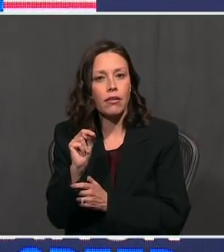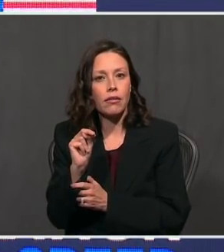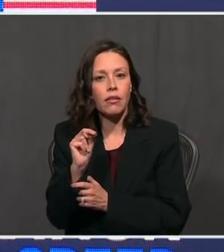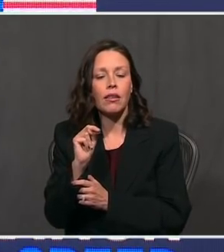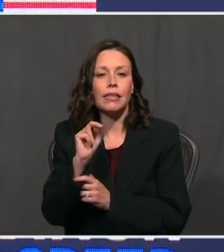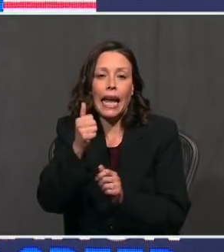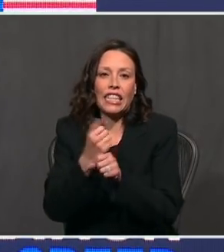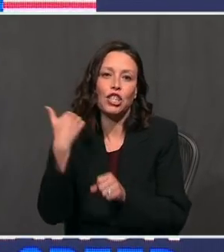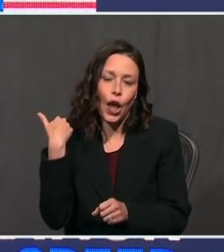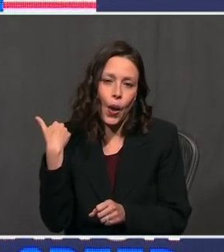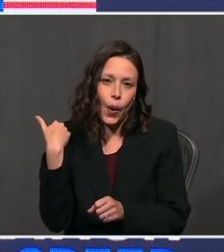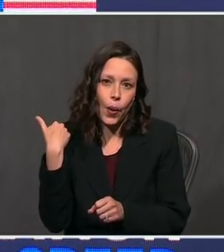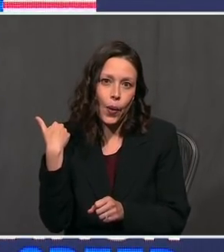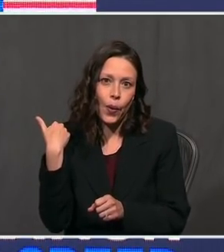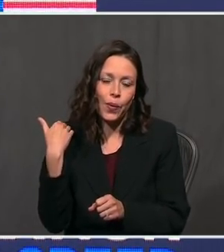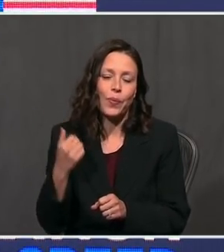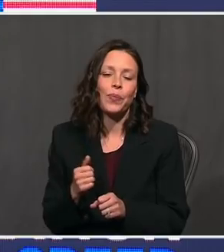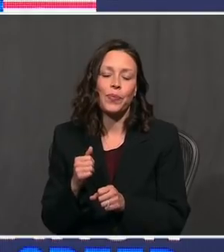about 10 years ago.